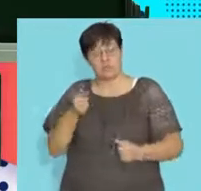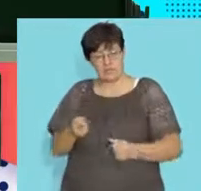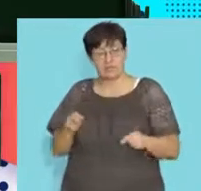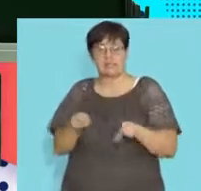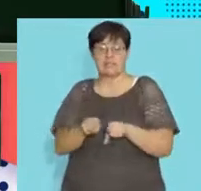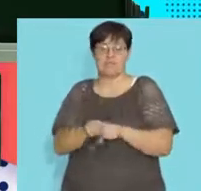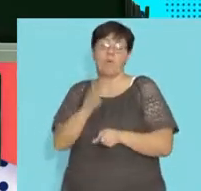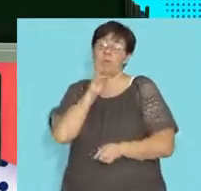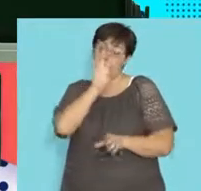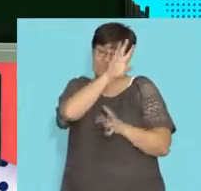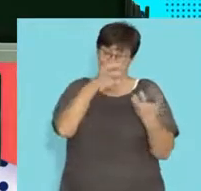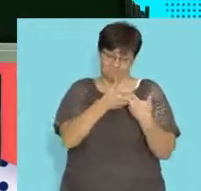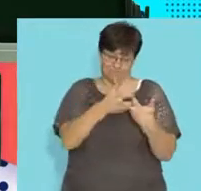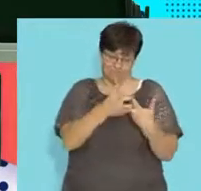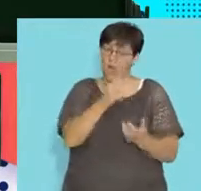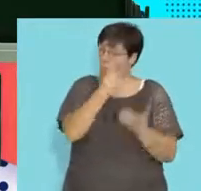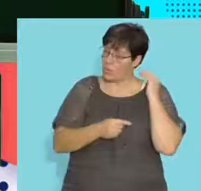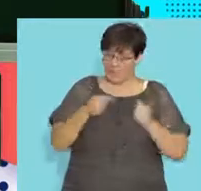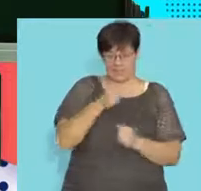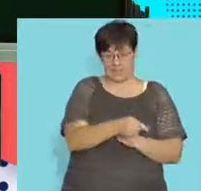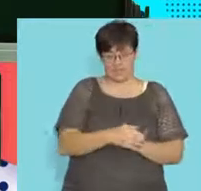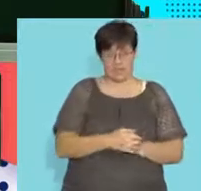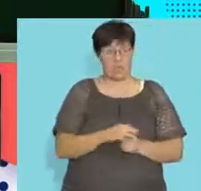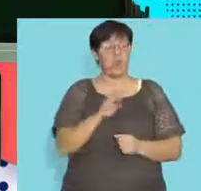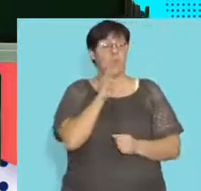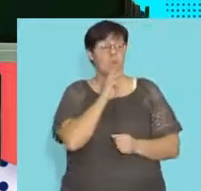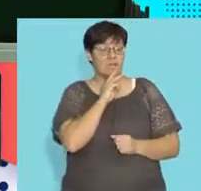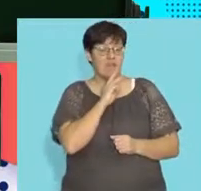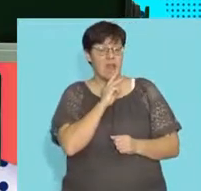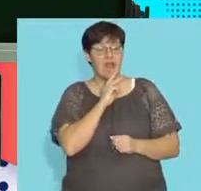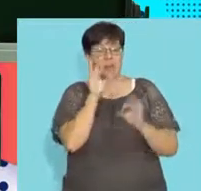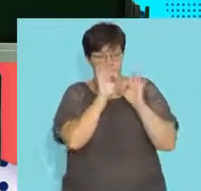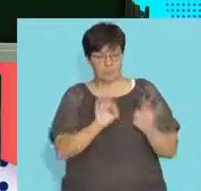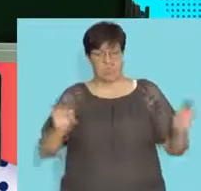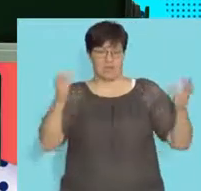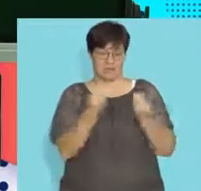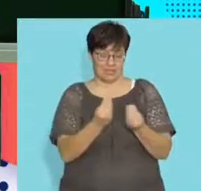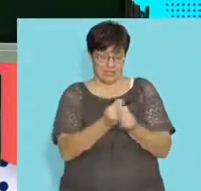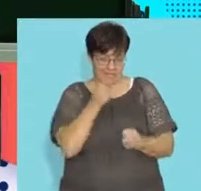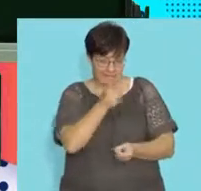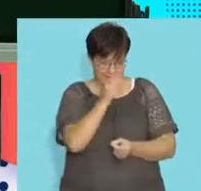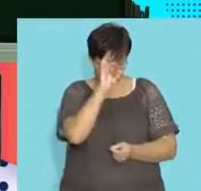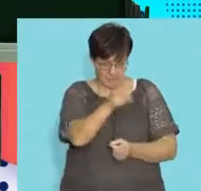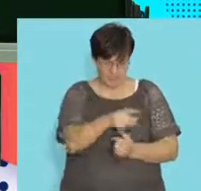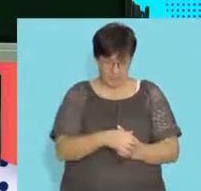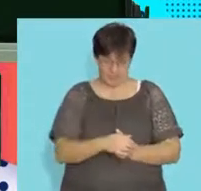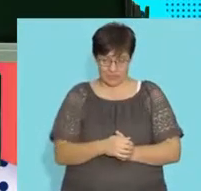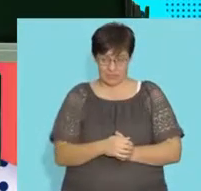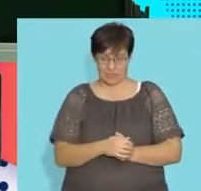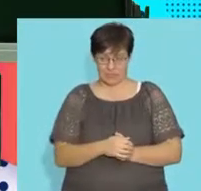is only for a solution like water. Remember, water should be a